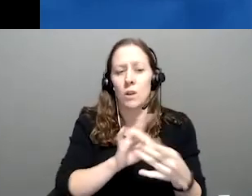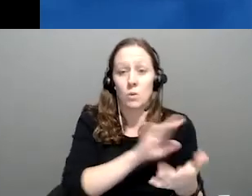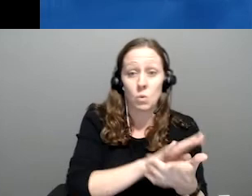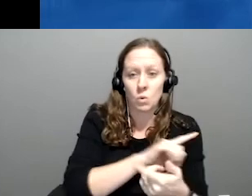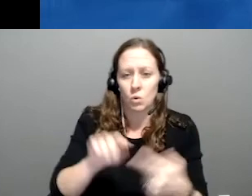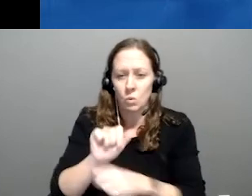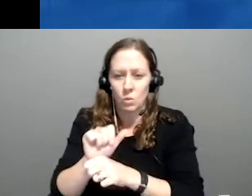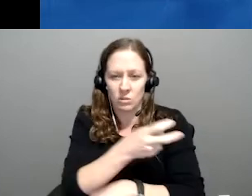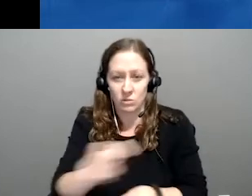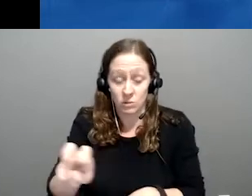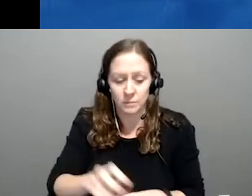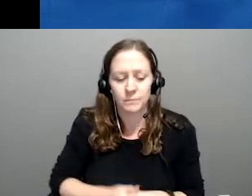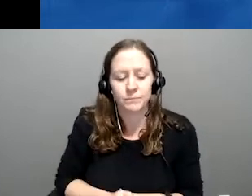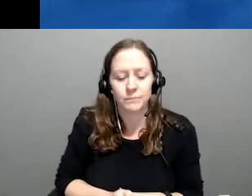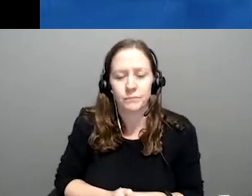Thank you so much, Pinder.